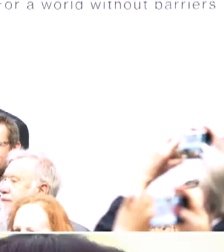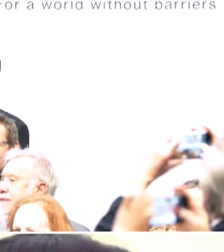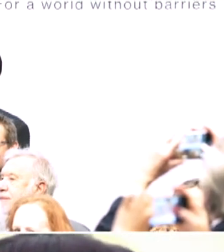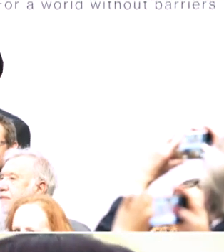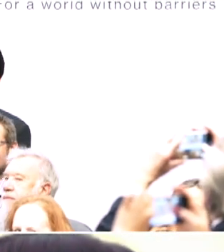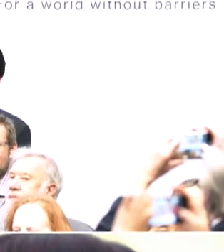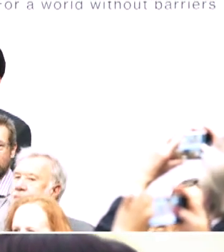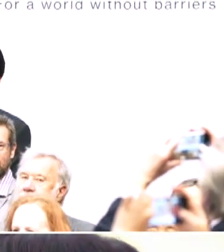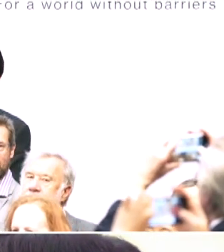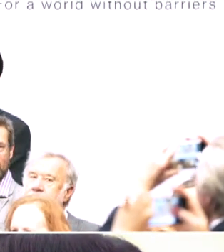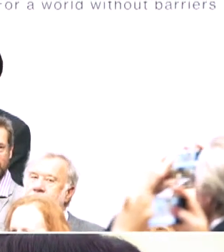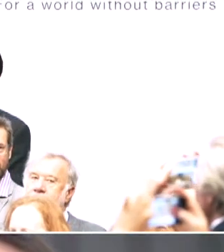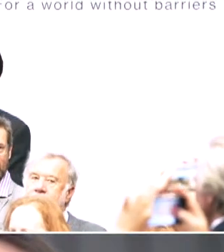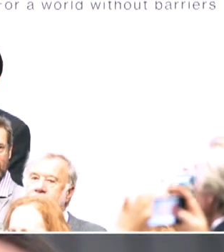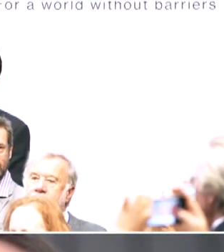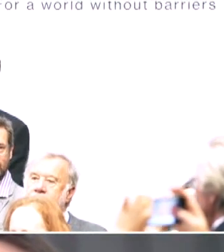walls, zero